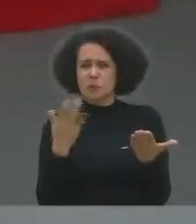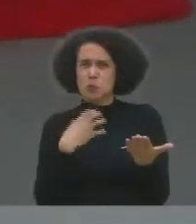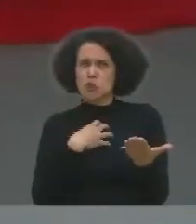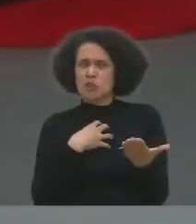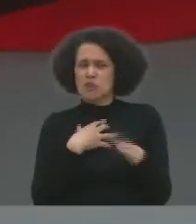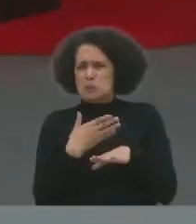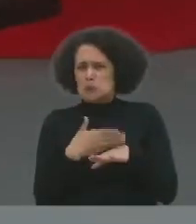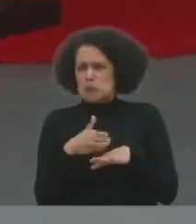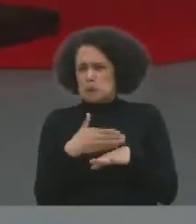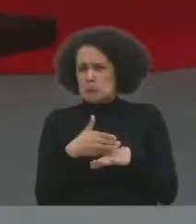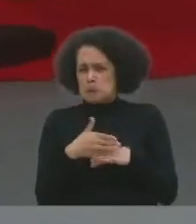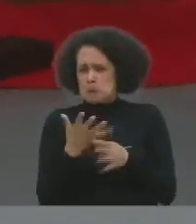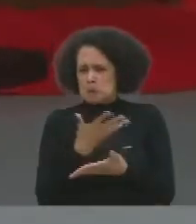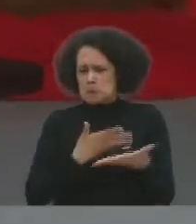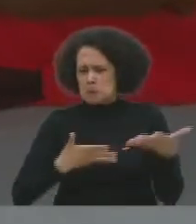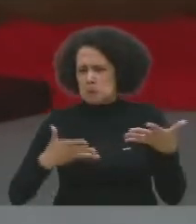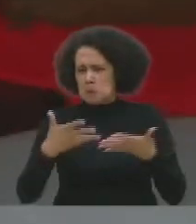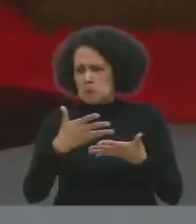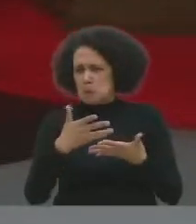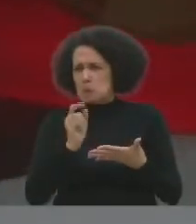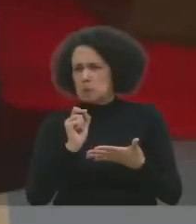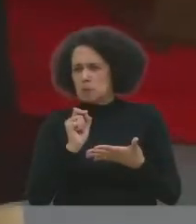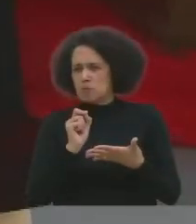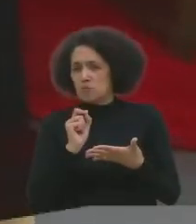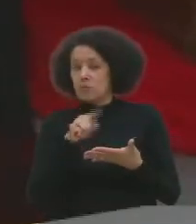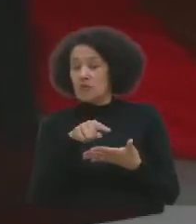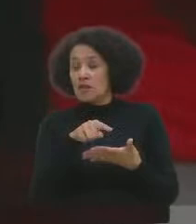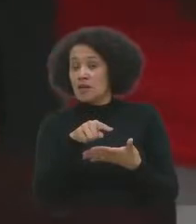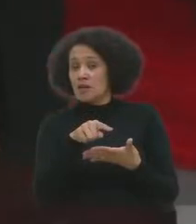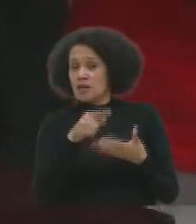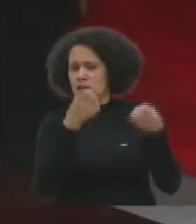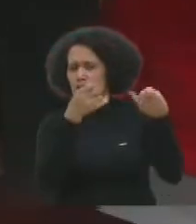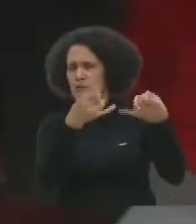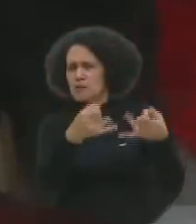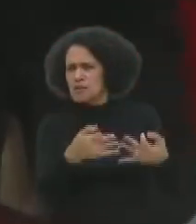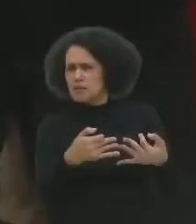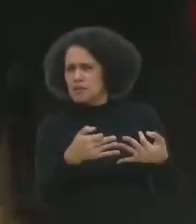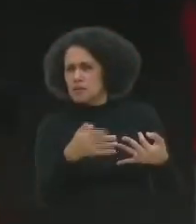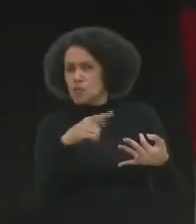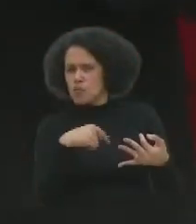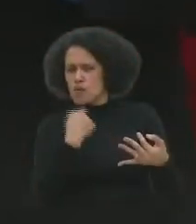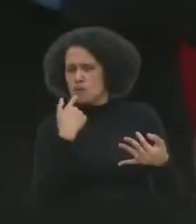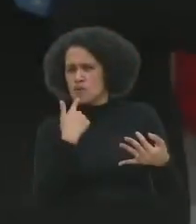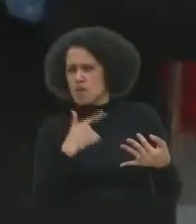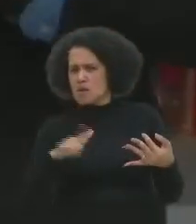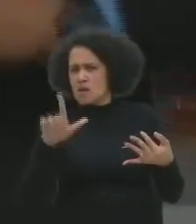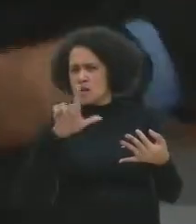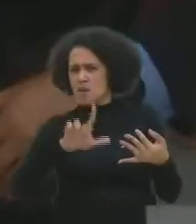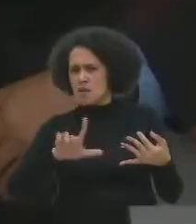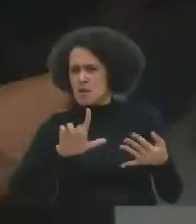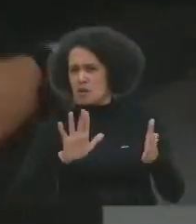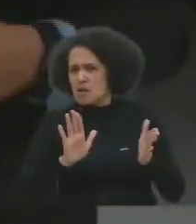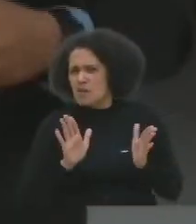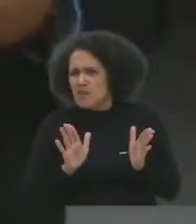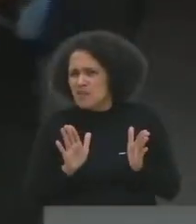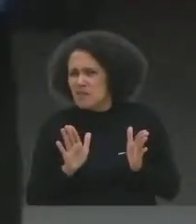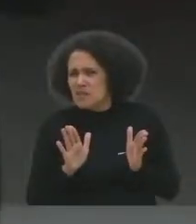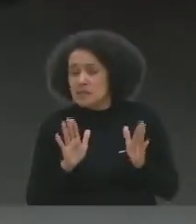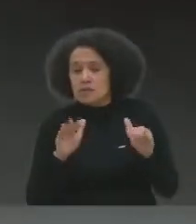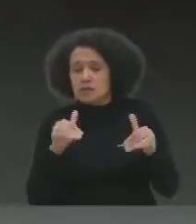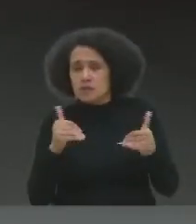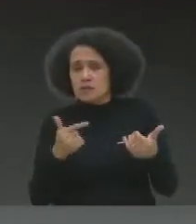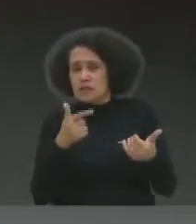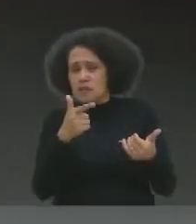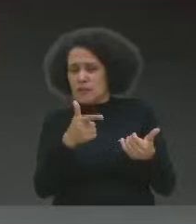para trocar isto em miúdos, eles redefiniram a nossa linguagem. They will flood us with new definitions. Então, eles vão